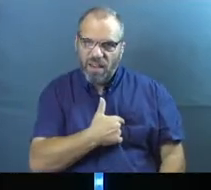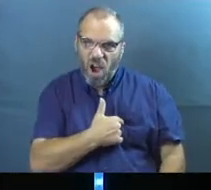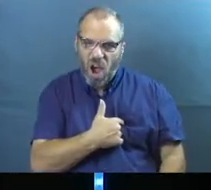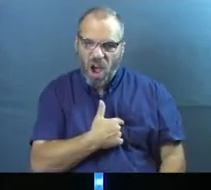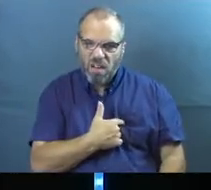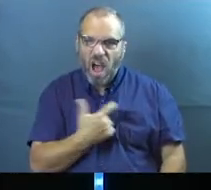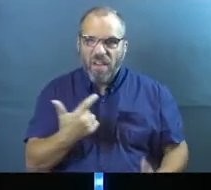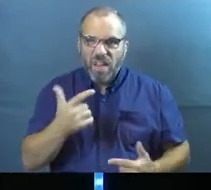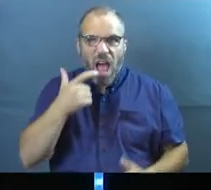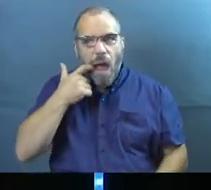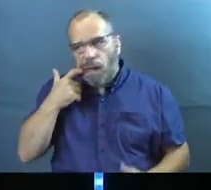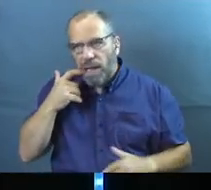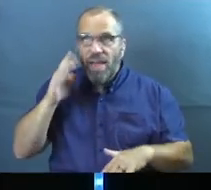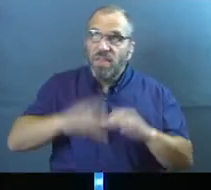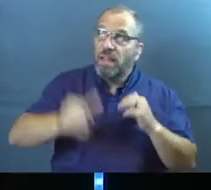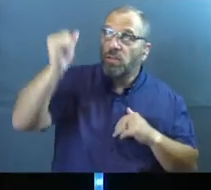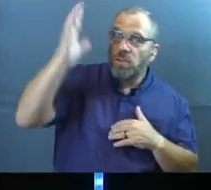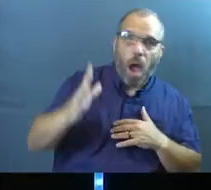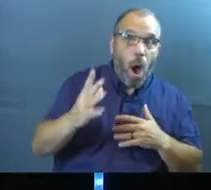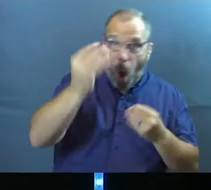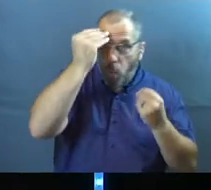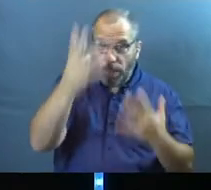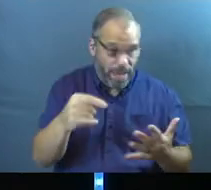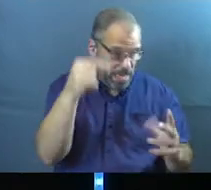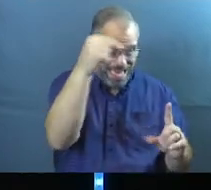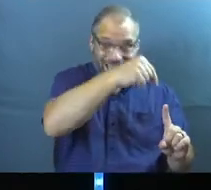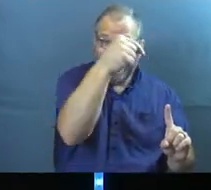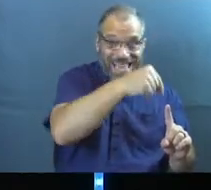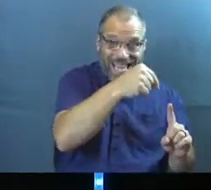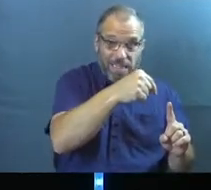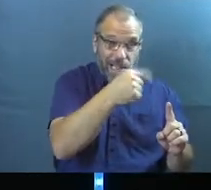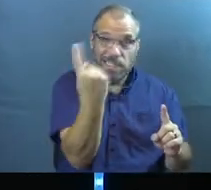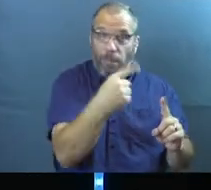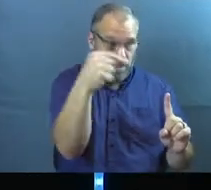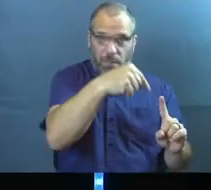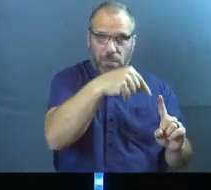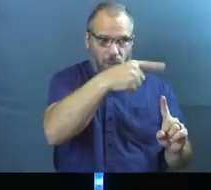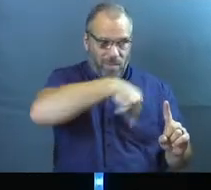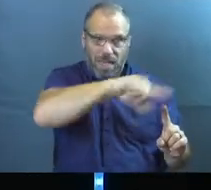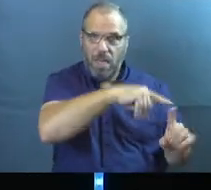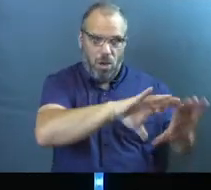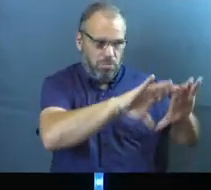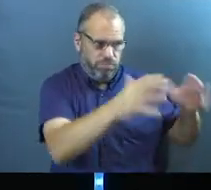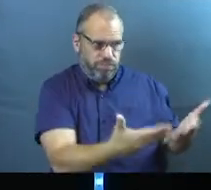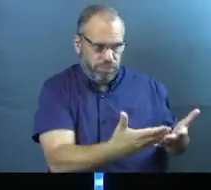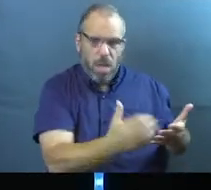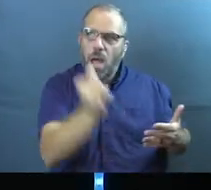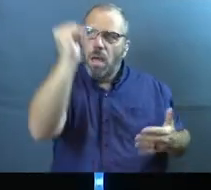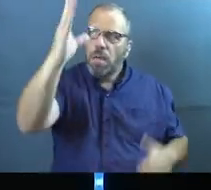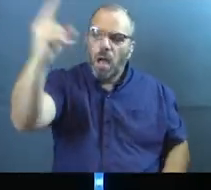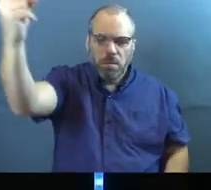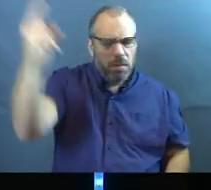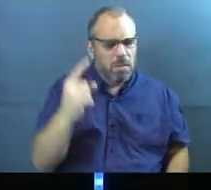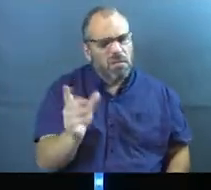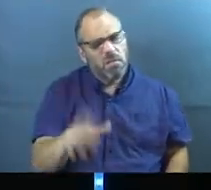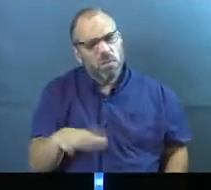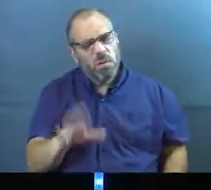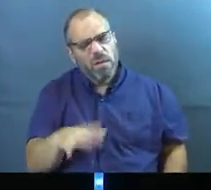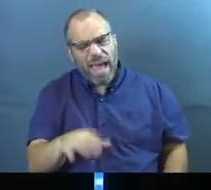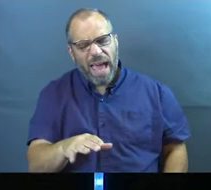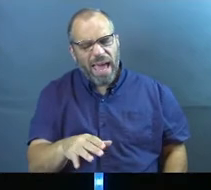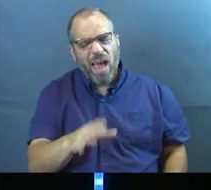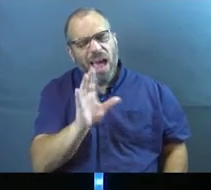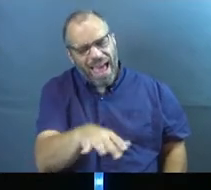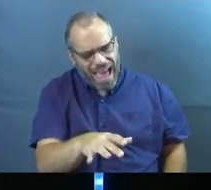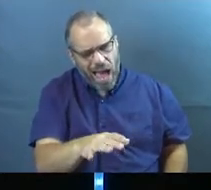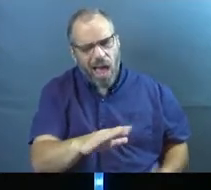own life instead of the voice of God. We're obeying something. We're all obeying something. God's just coming in and saying, how about